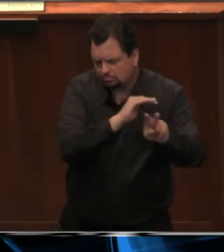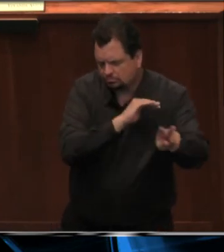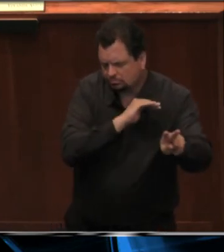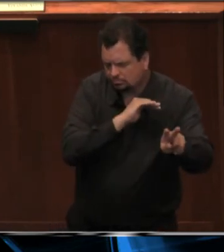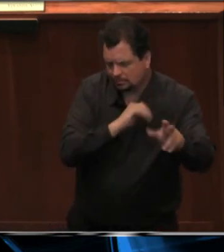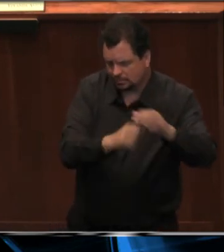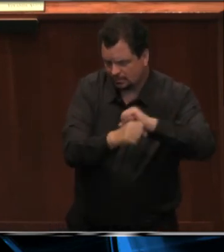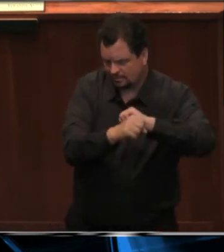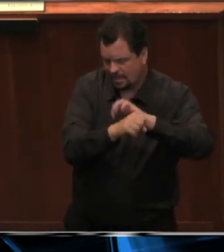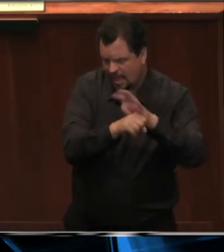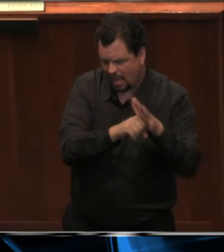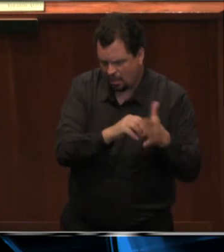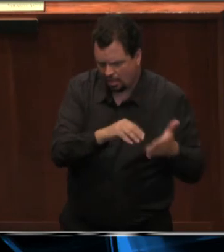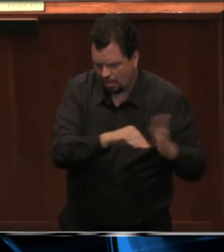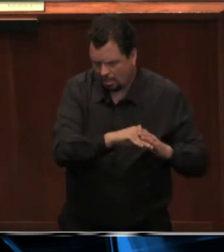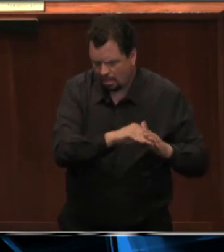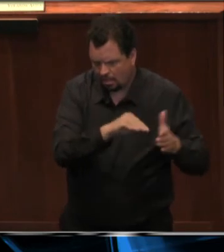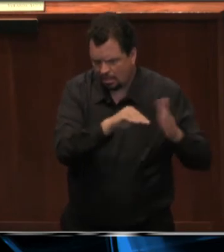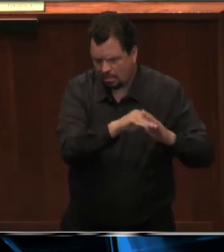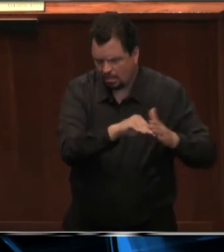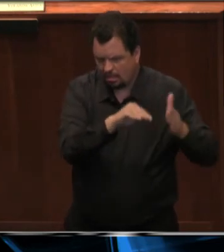August,